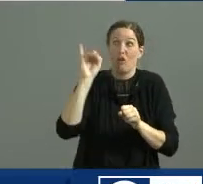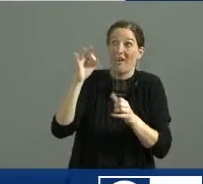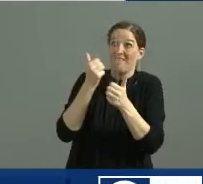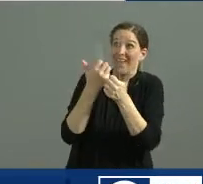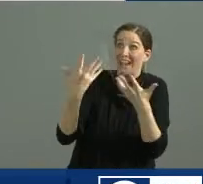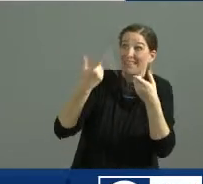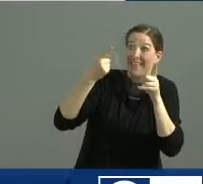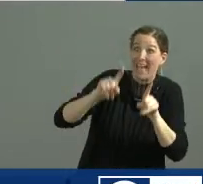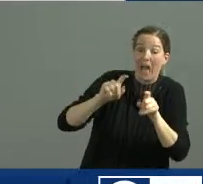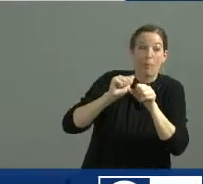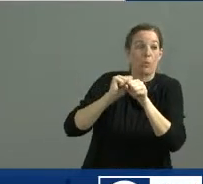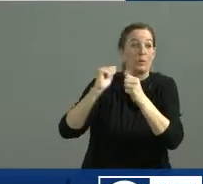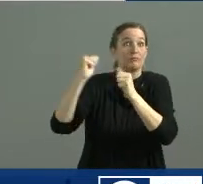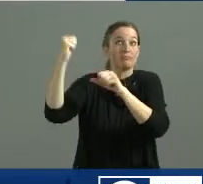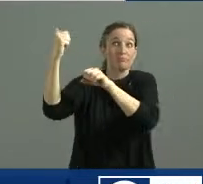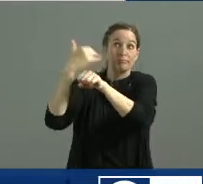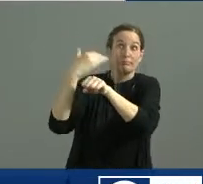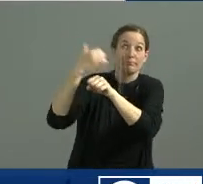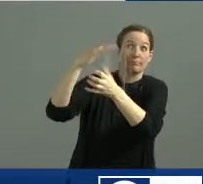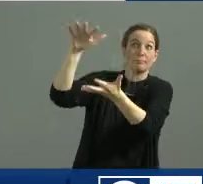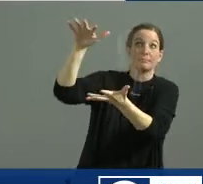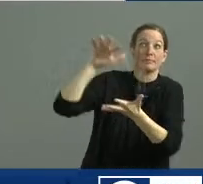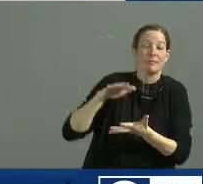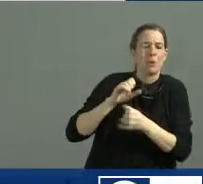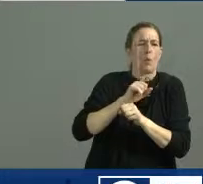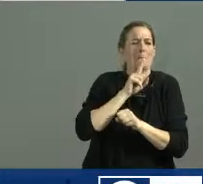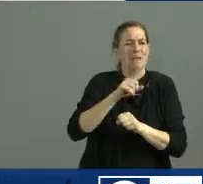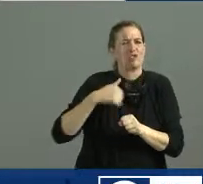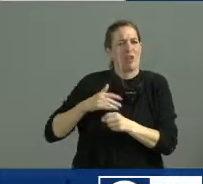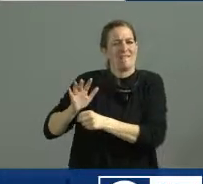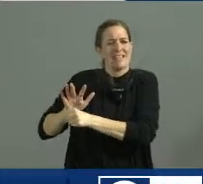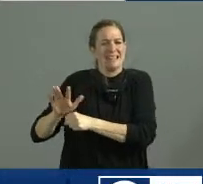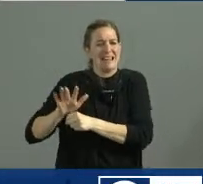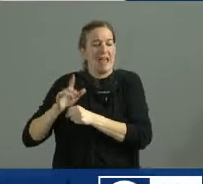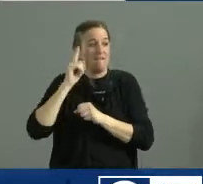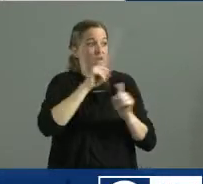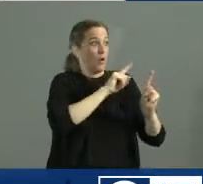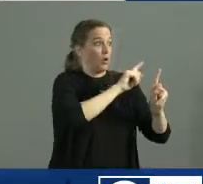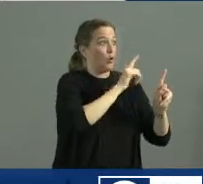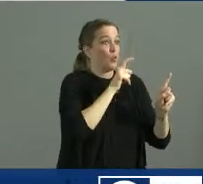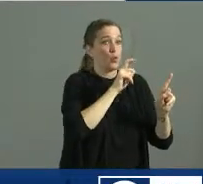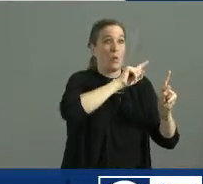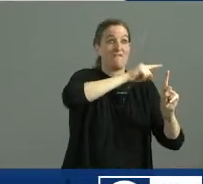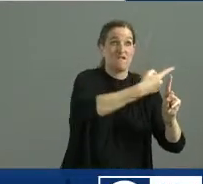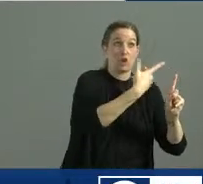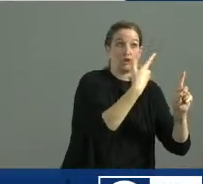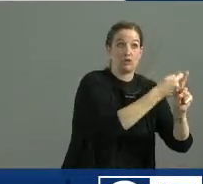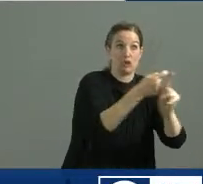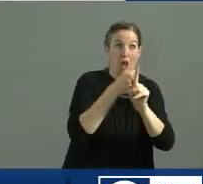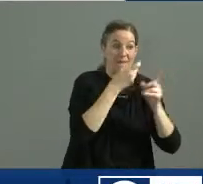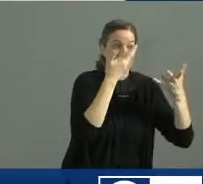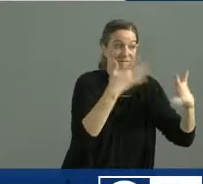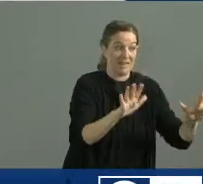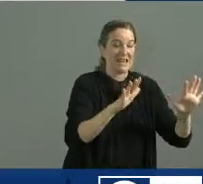manufacturing, or that they had those second doses. As they continue to manufacture more and more